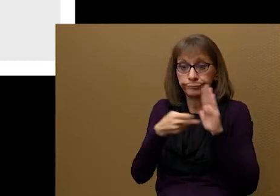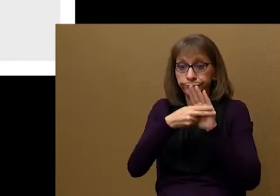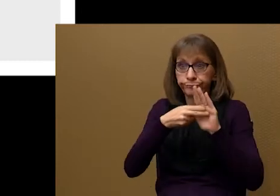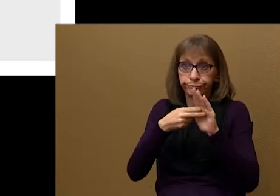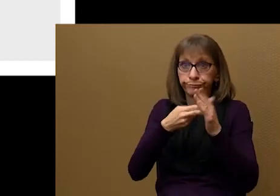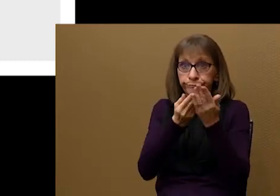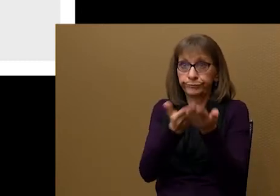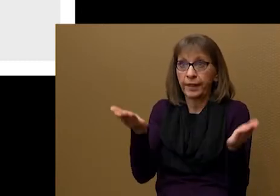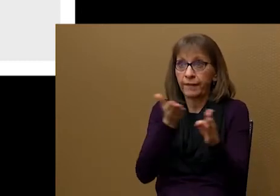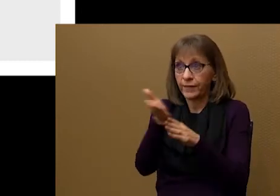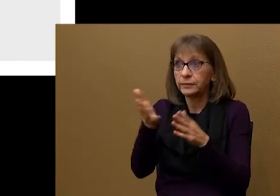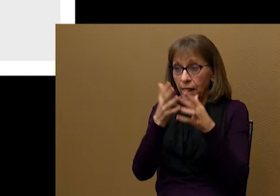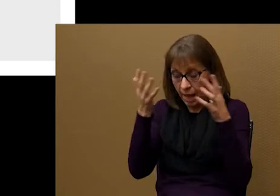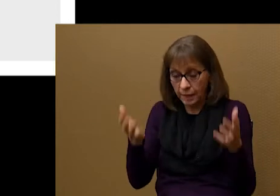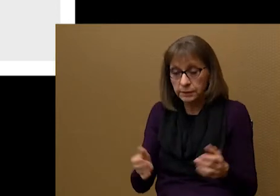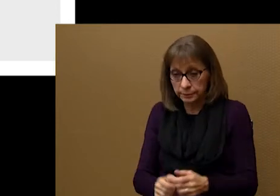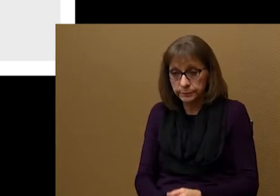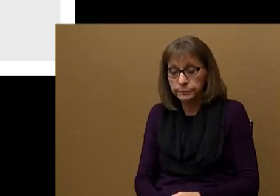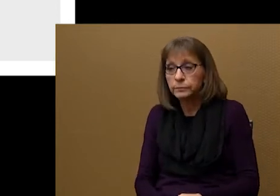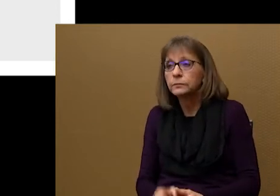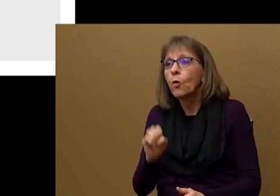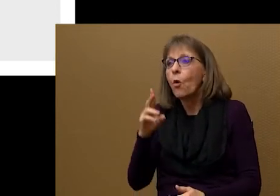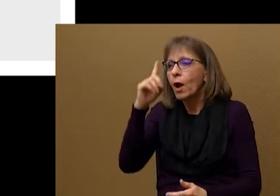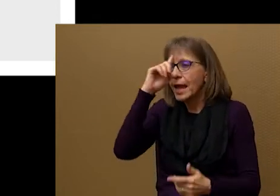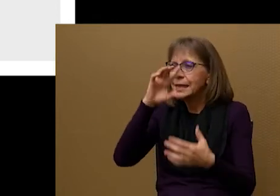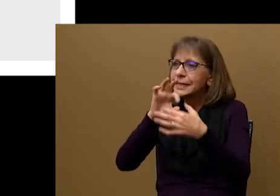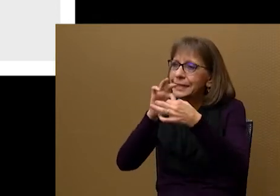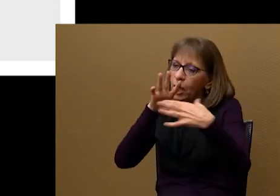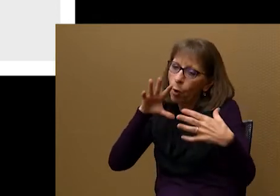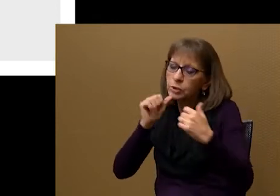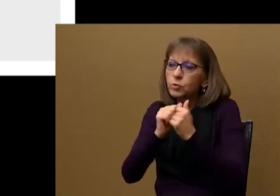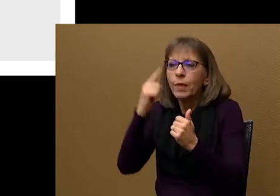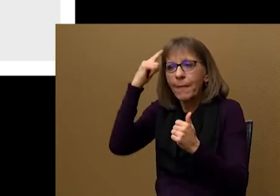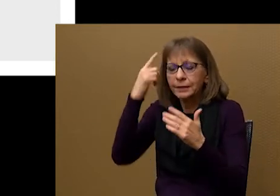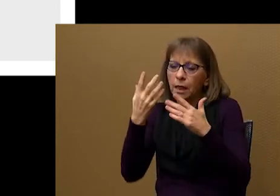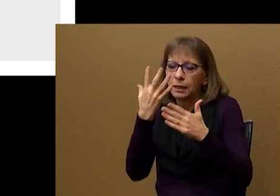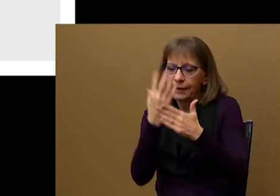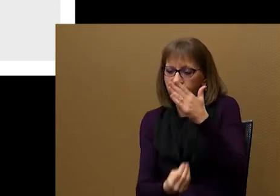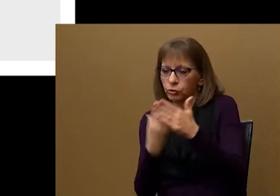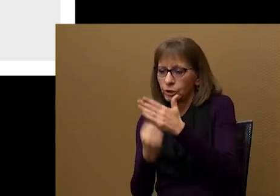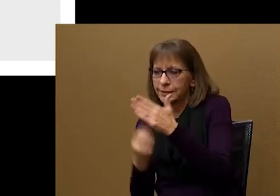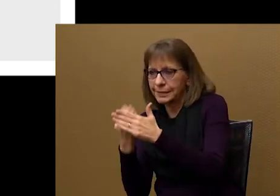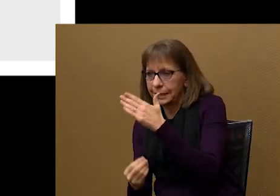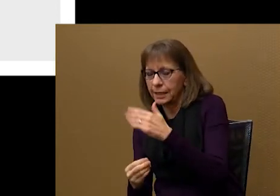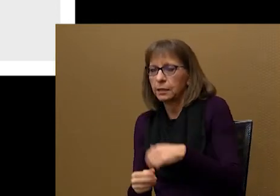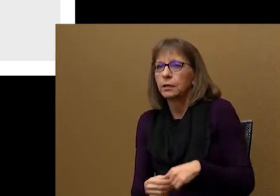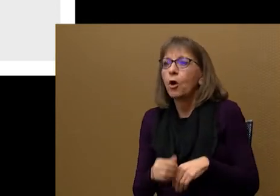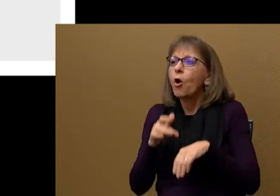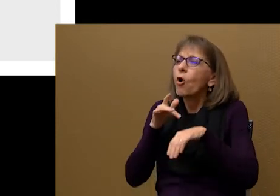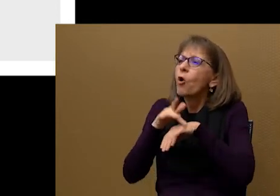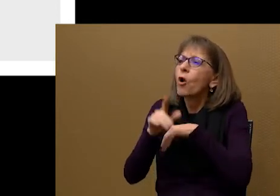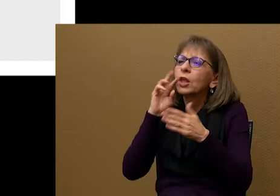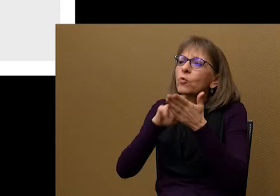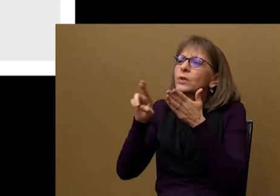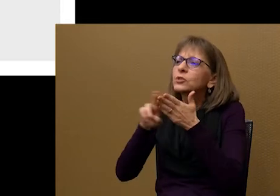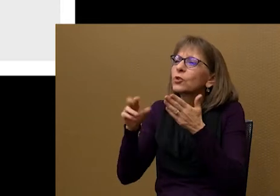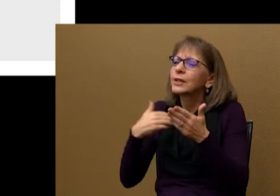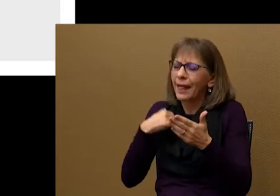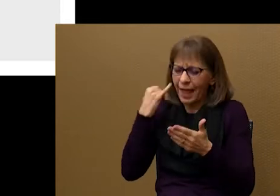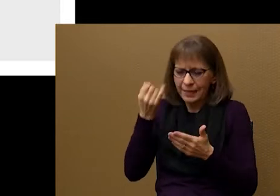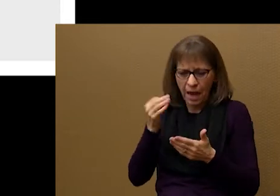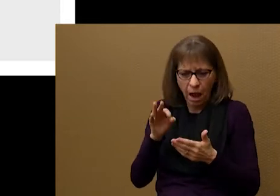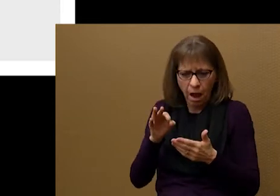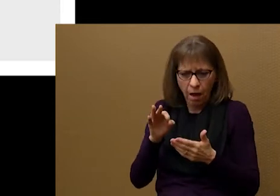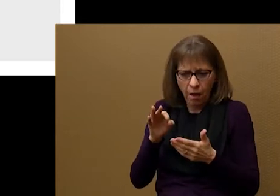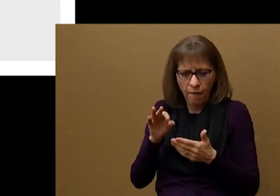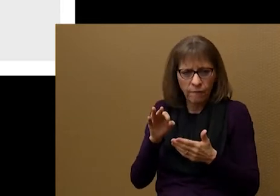a notion that's been in the field a lot. Or psychosis with mental deficiency. An early researcher